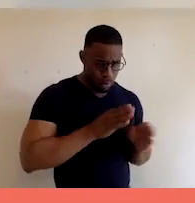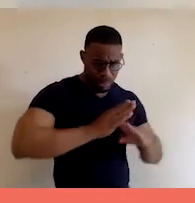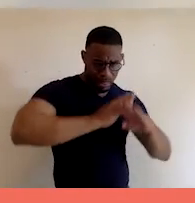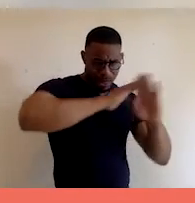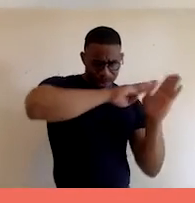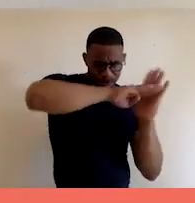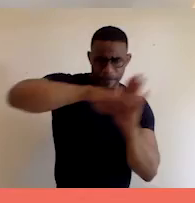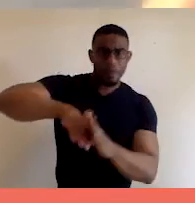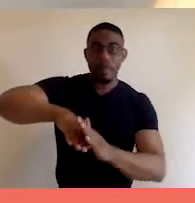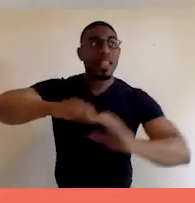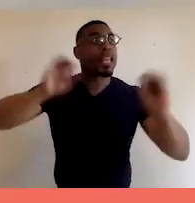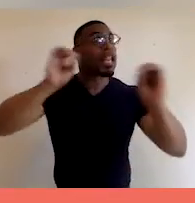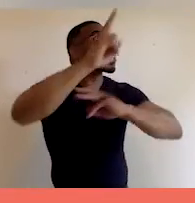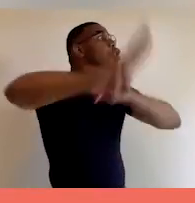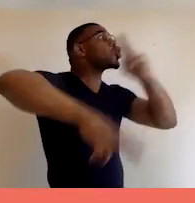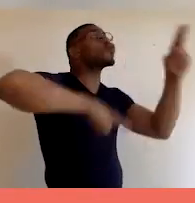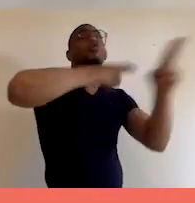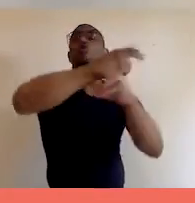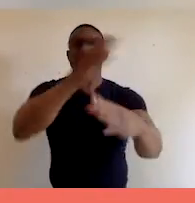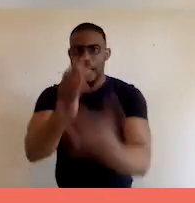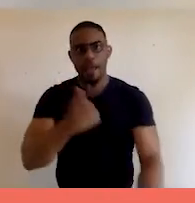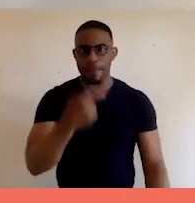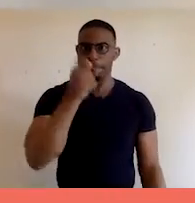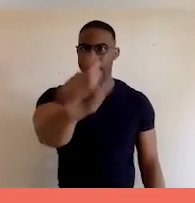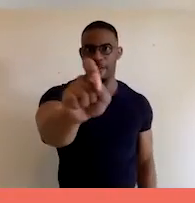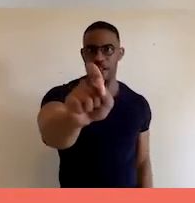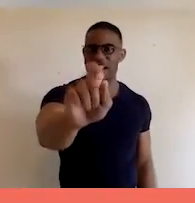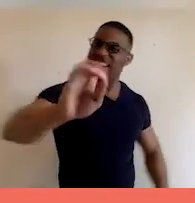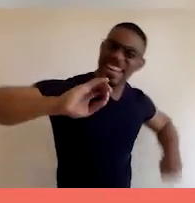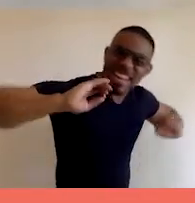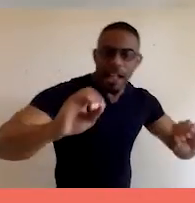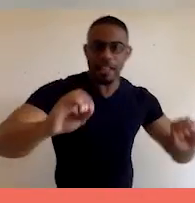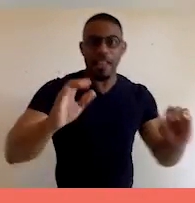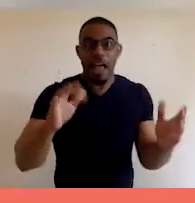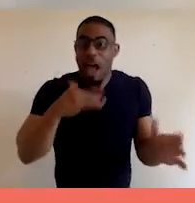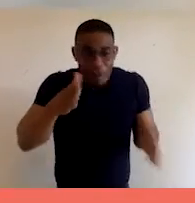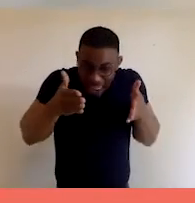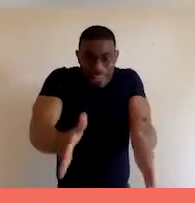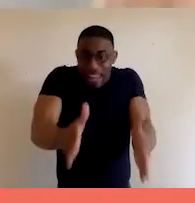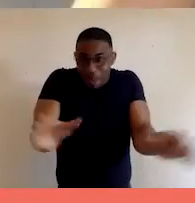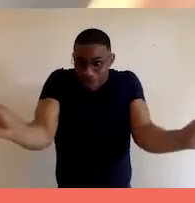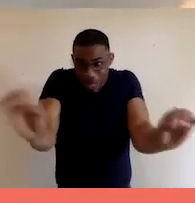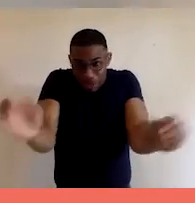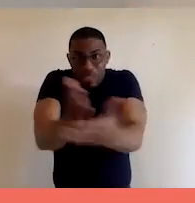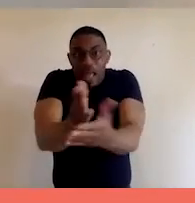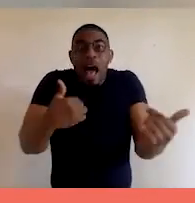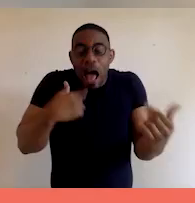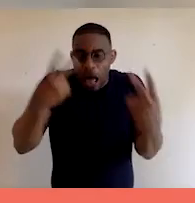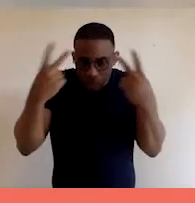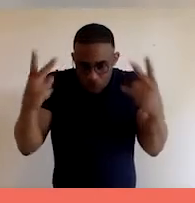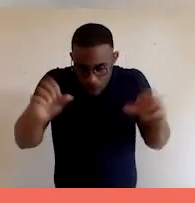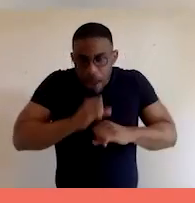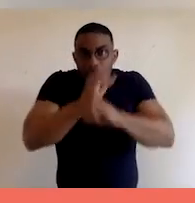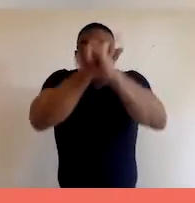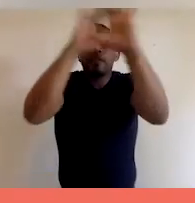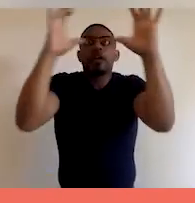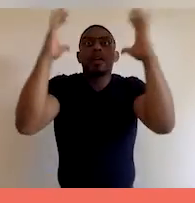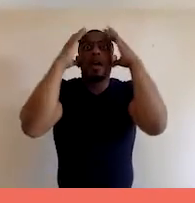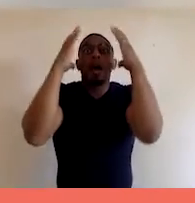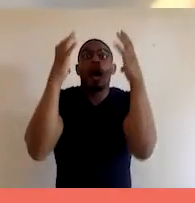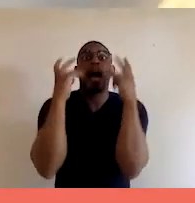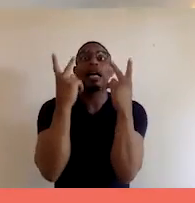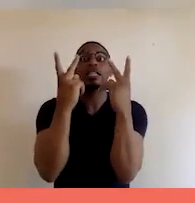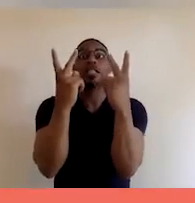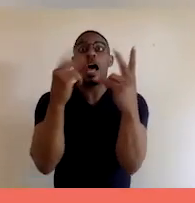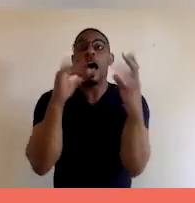obstacle, nothing in the universe could have stopped me at that point. Nothing would I would allow, nothing to stop me. I saw my vision. I created my